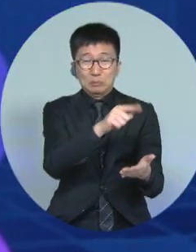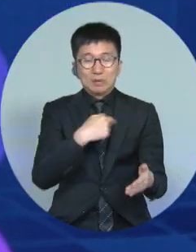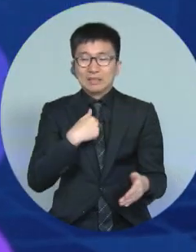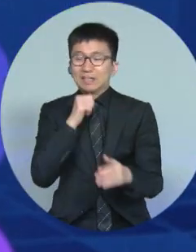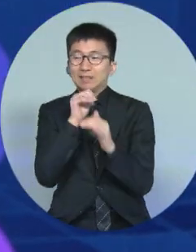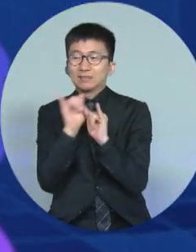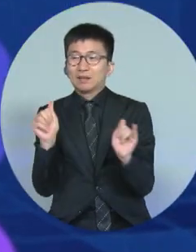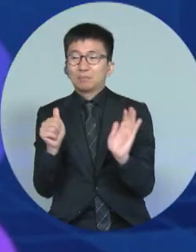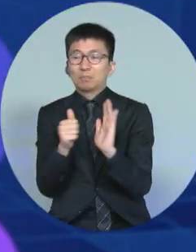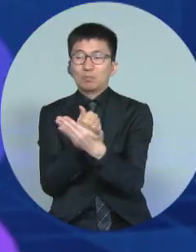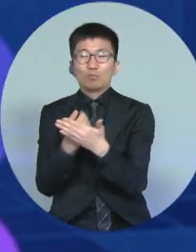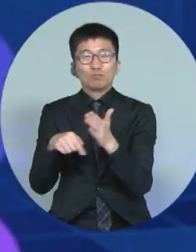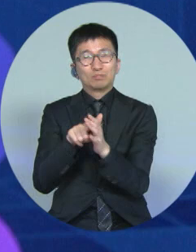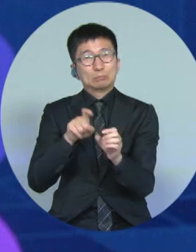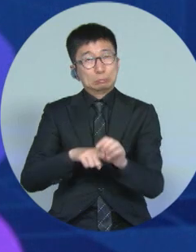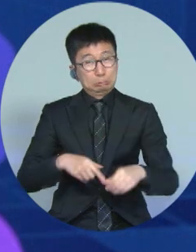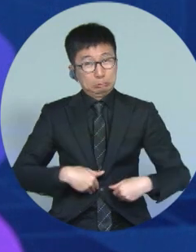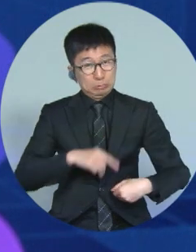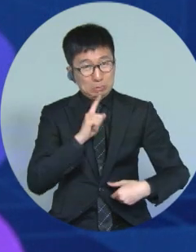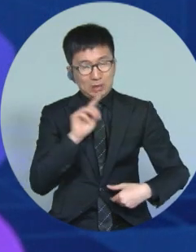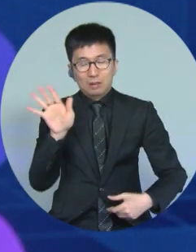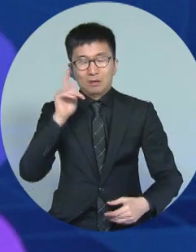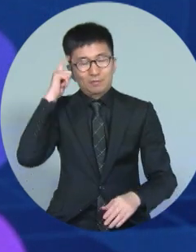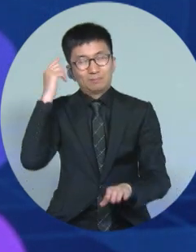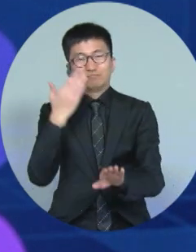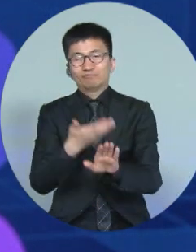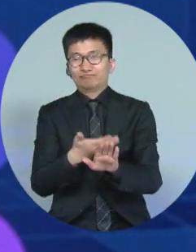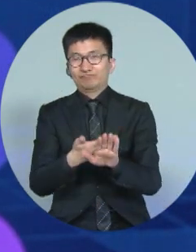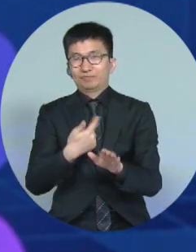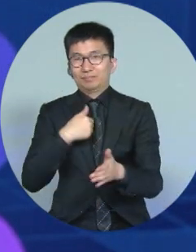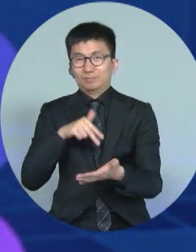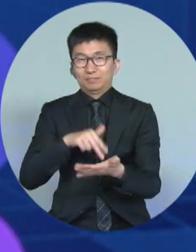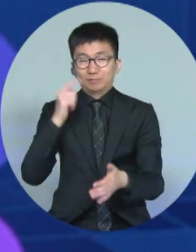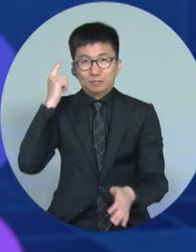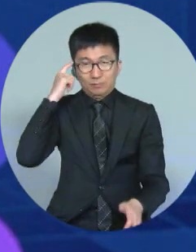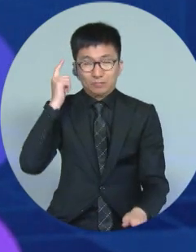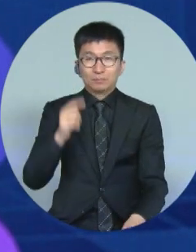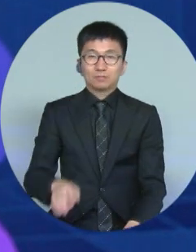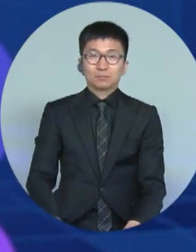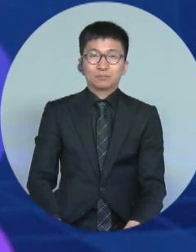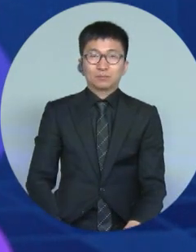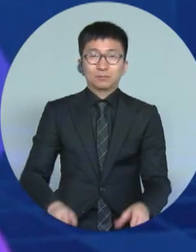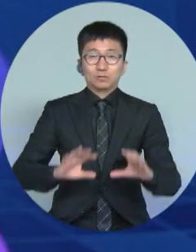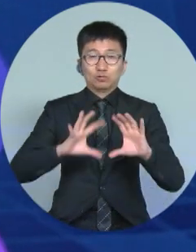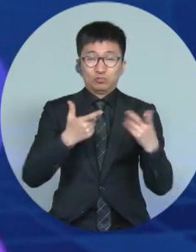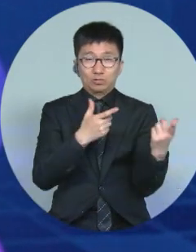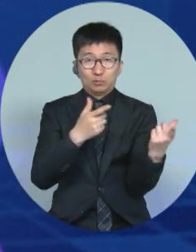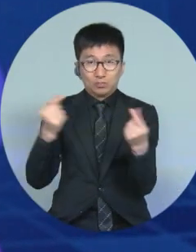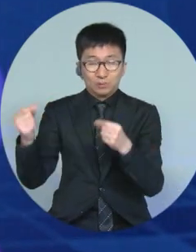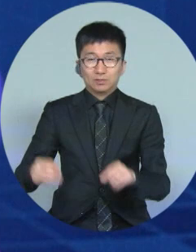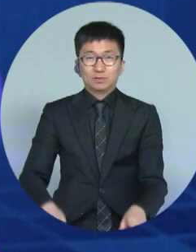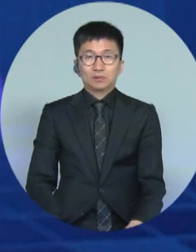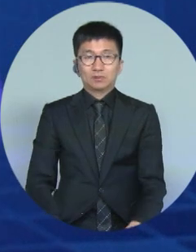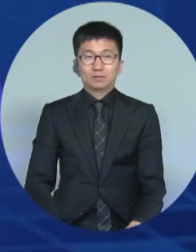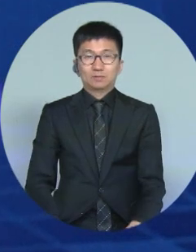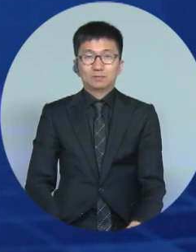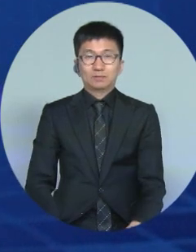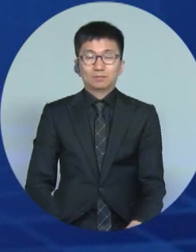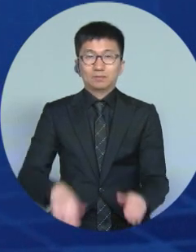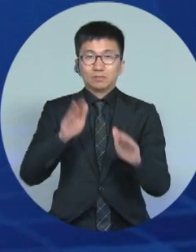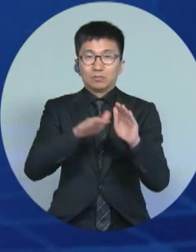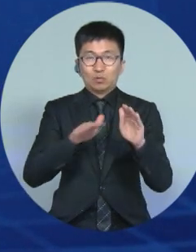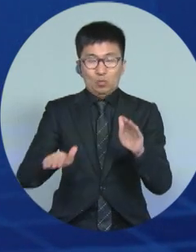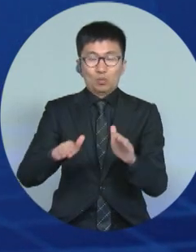that every country should establish a commons capital fund. Those who